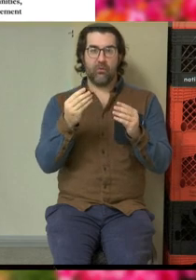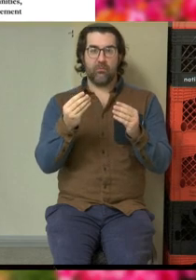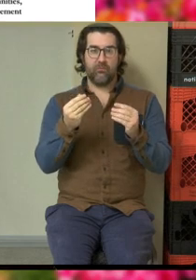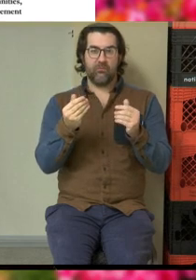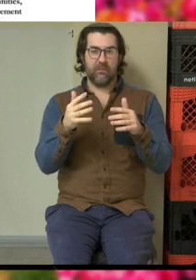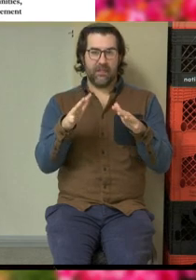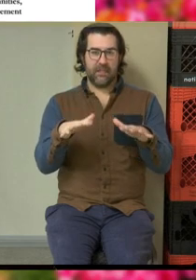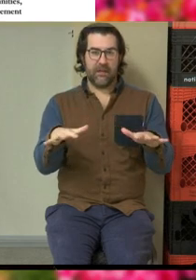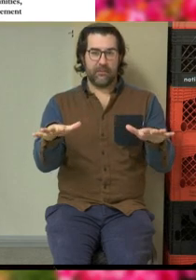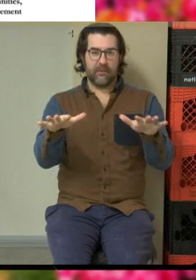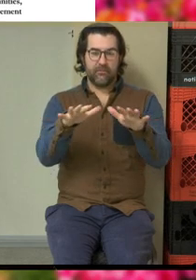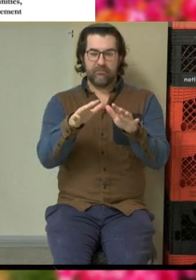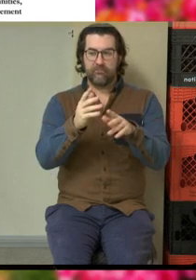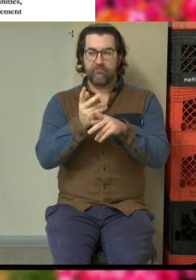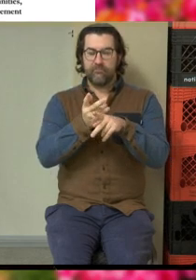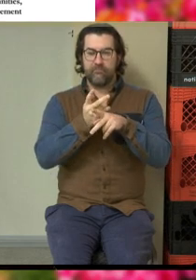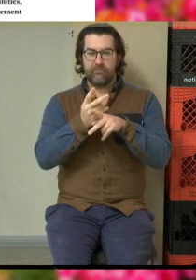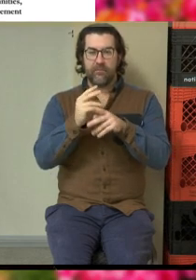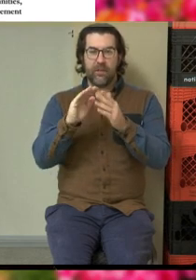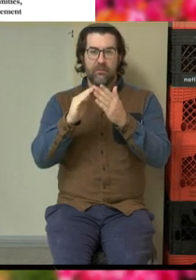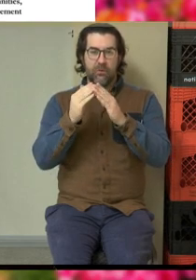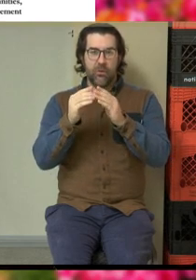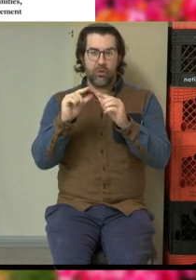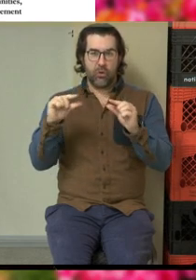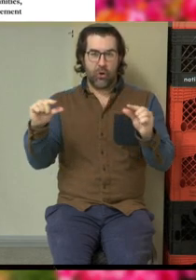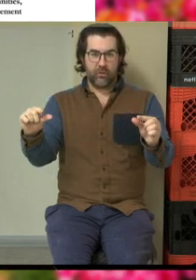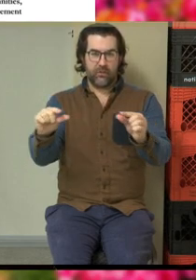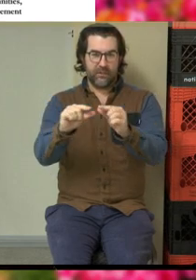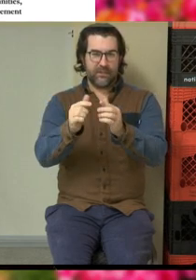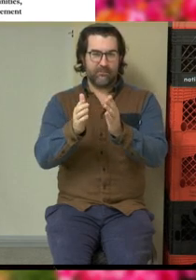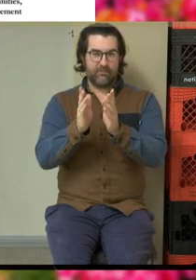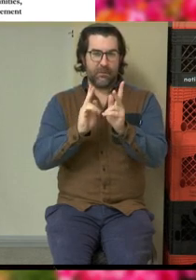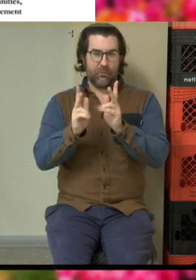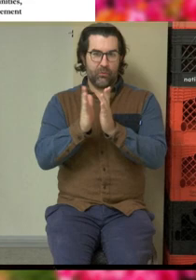community gardens that were requested as well.